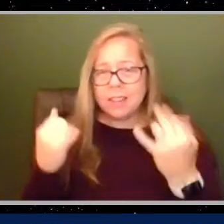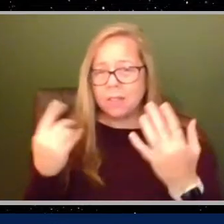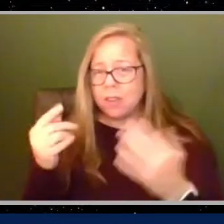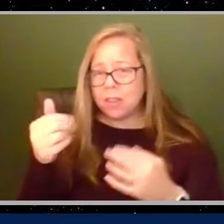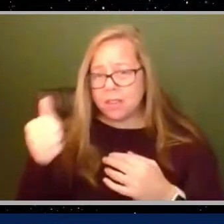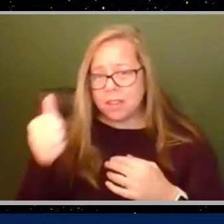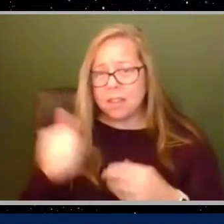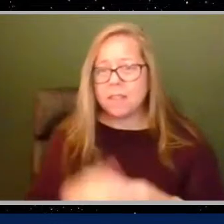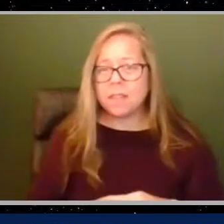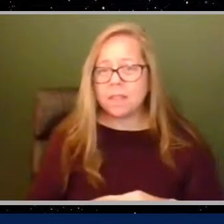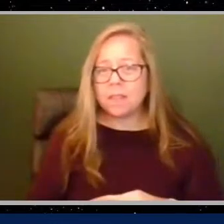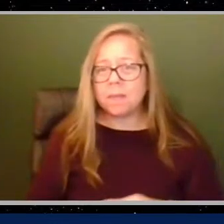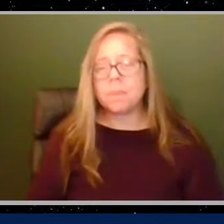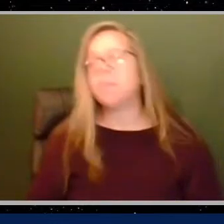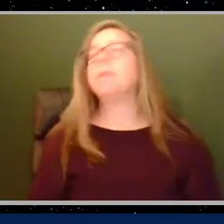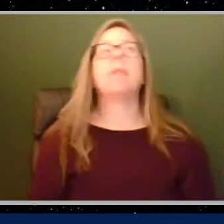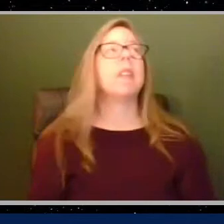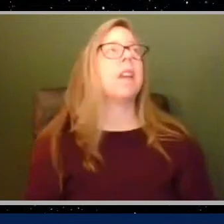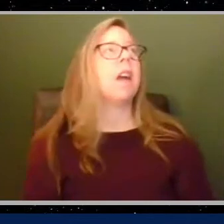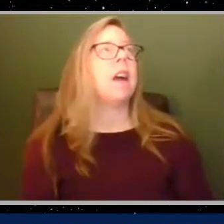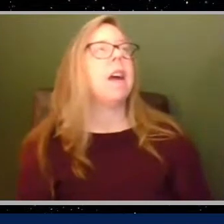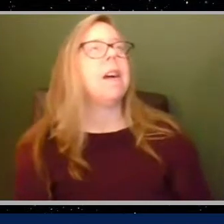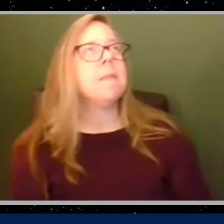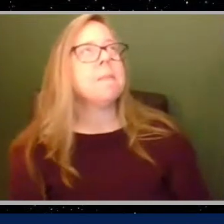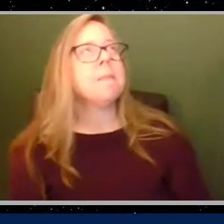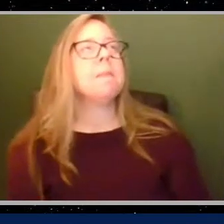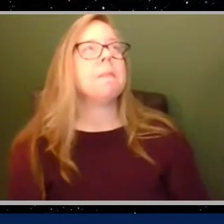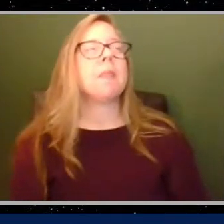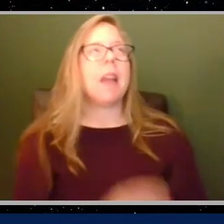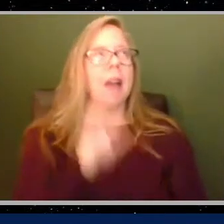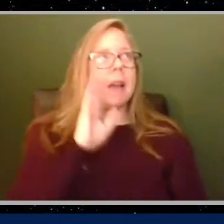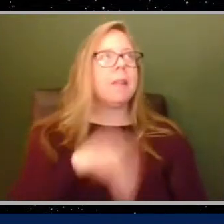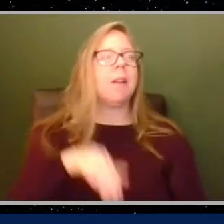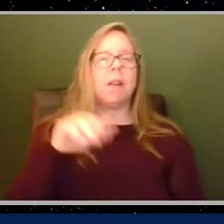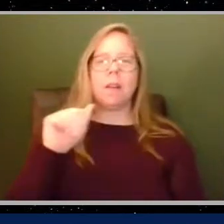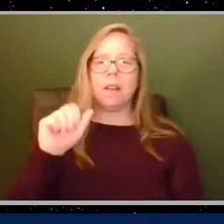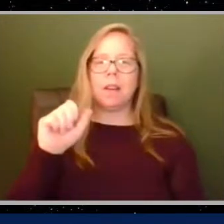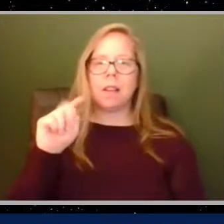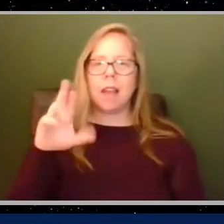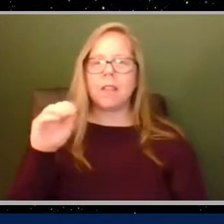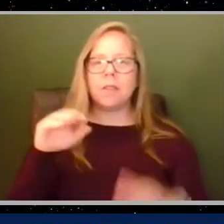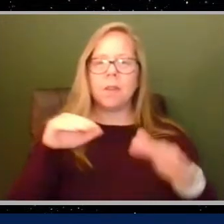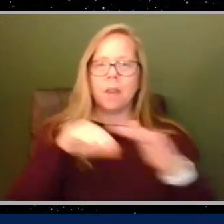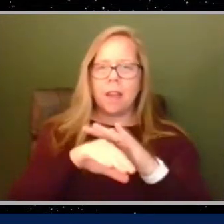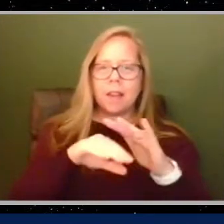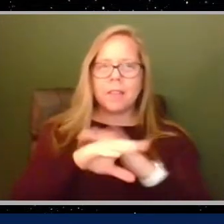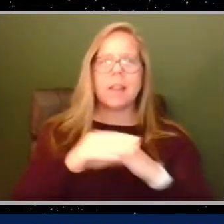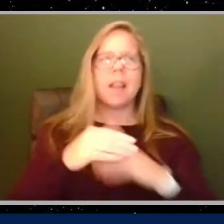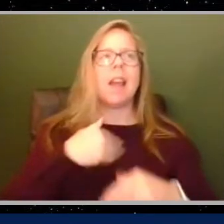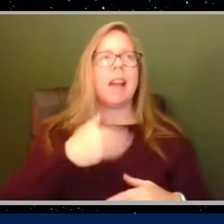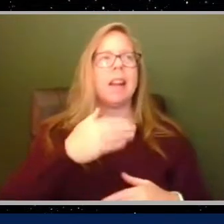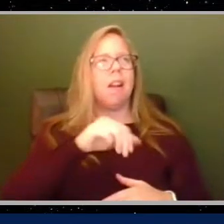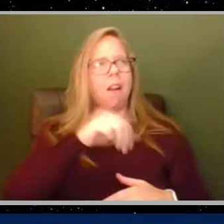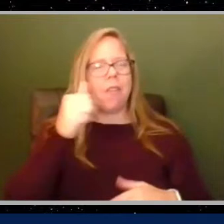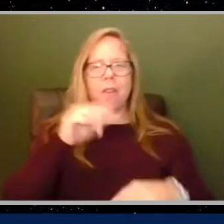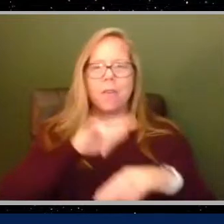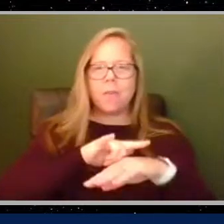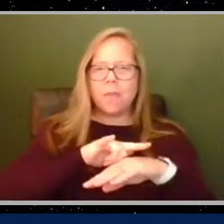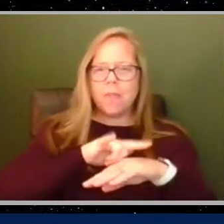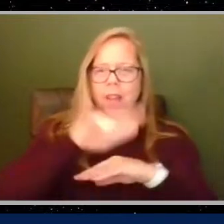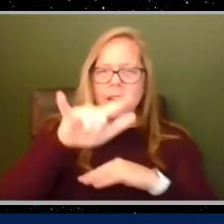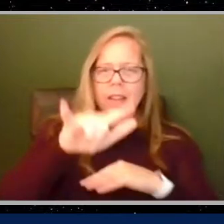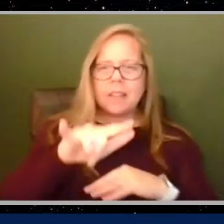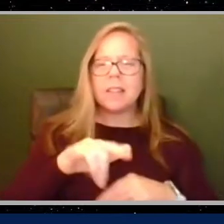So I know that actually AstroAccess did have some additional partner flights where they did